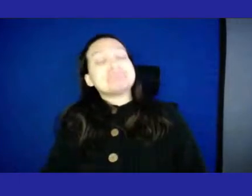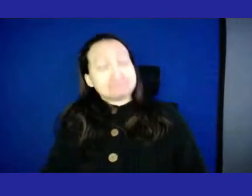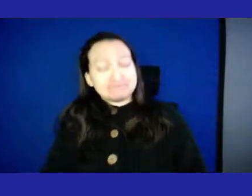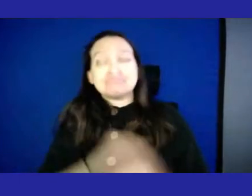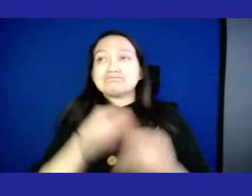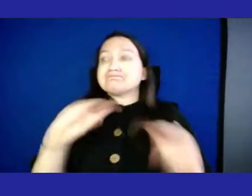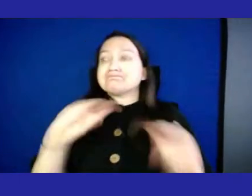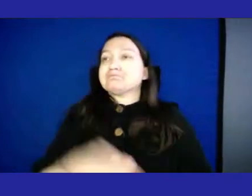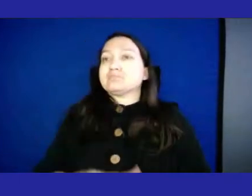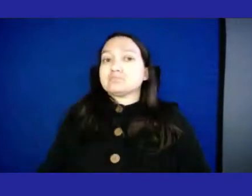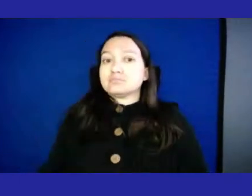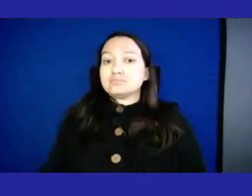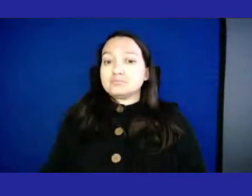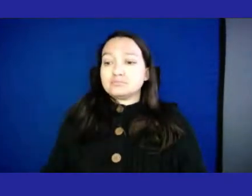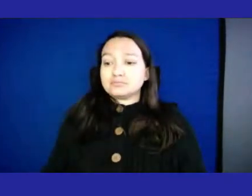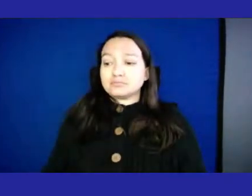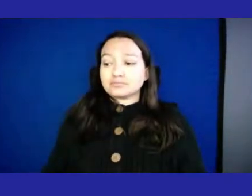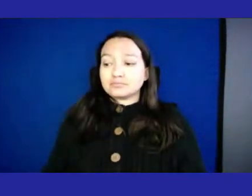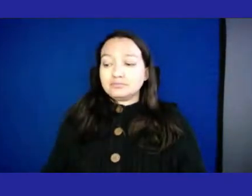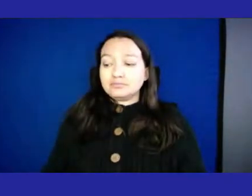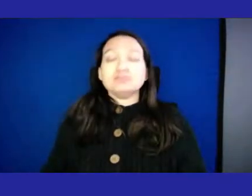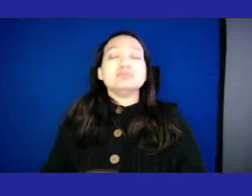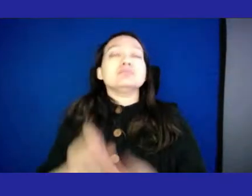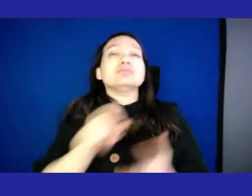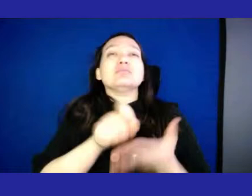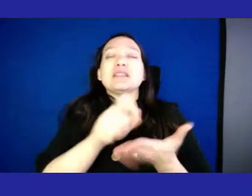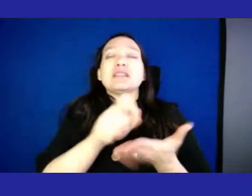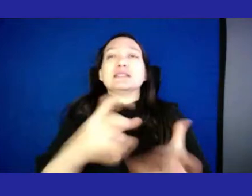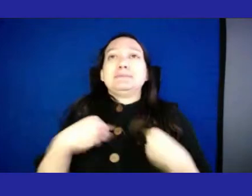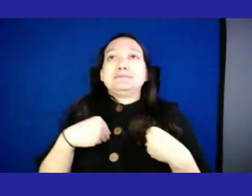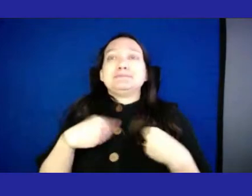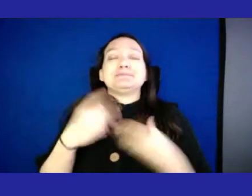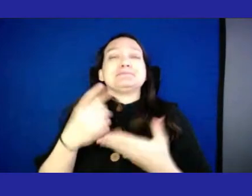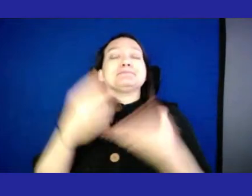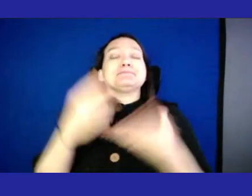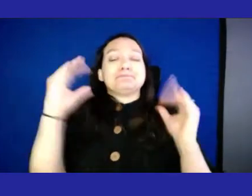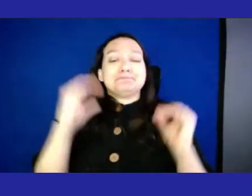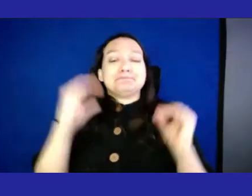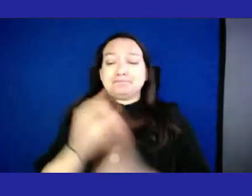So minutes adopted. So next we will hear from